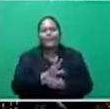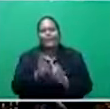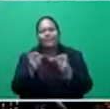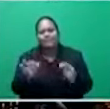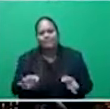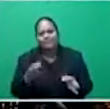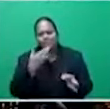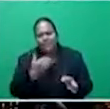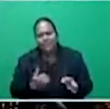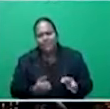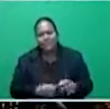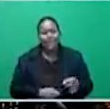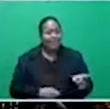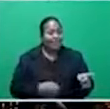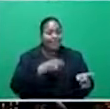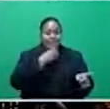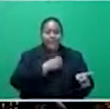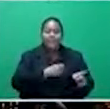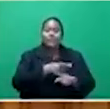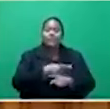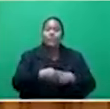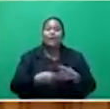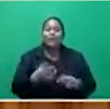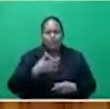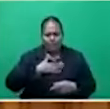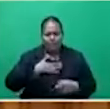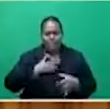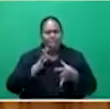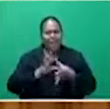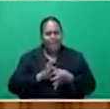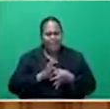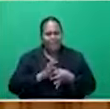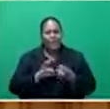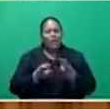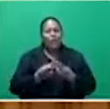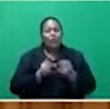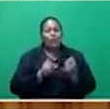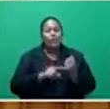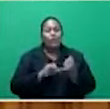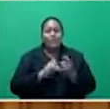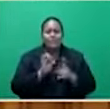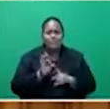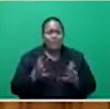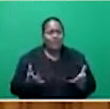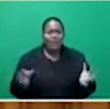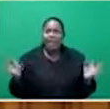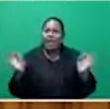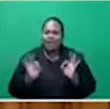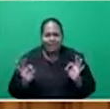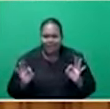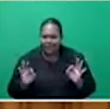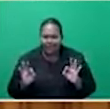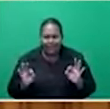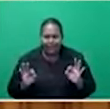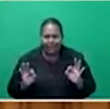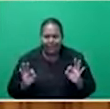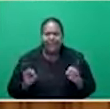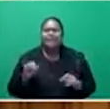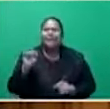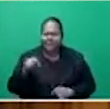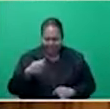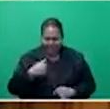you know, this man is talking about my links with USP. Nothing to do with what of course I have links